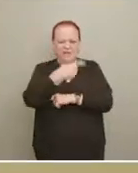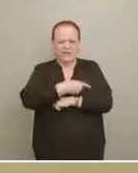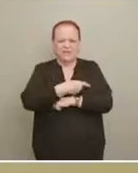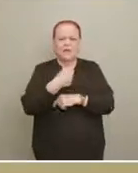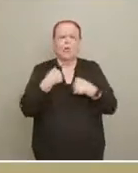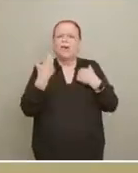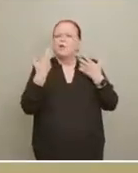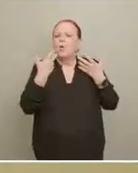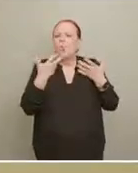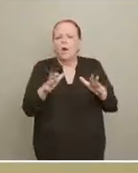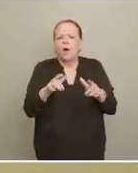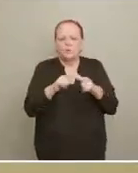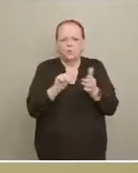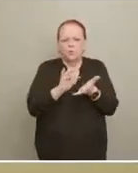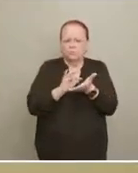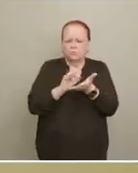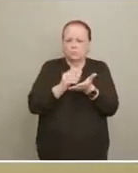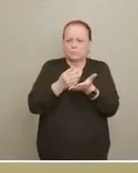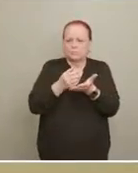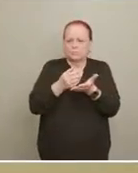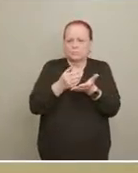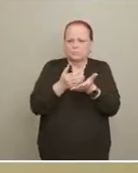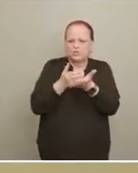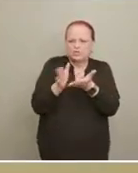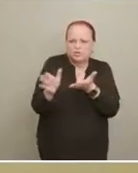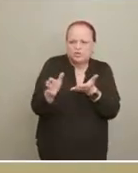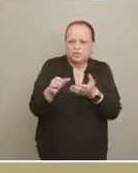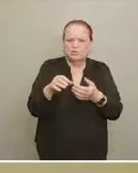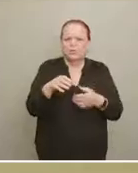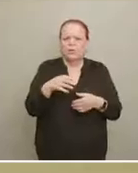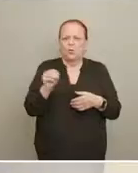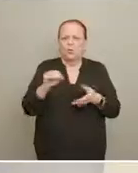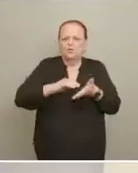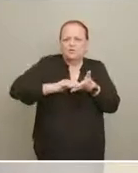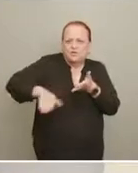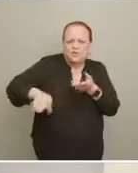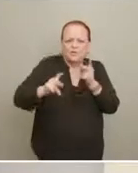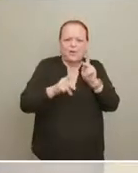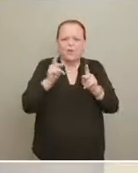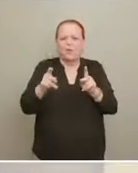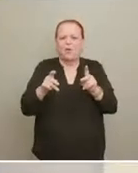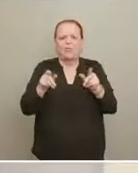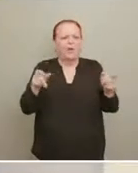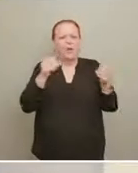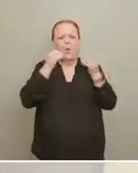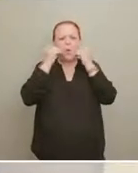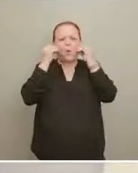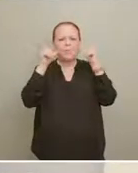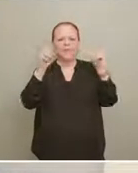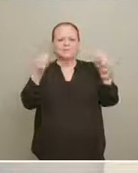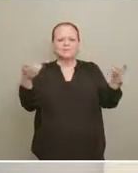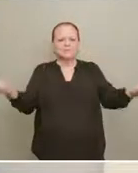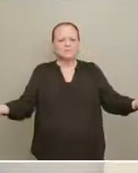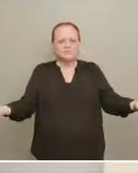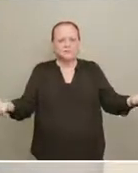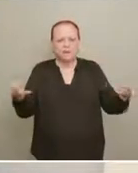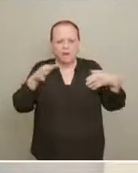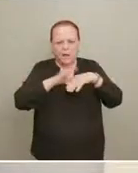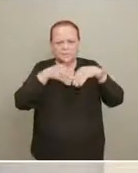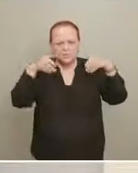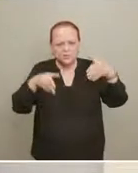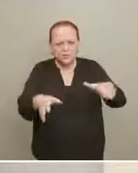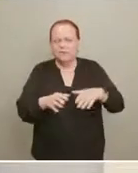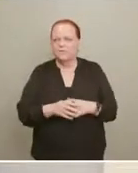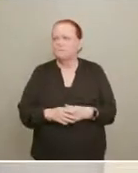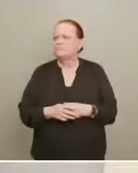is to discharge people into the streets. Right. And that's a big part of this program, is that the center here